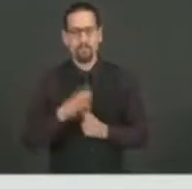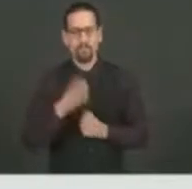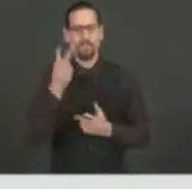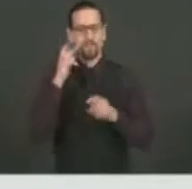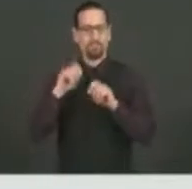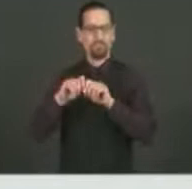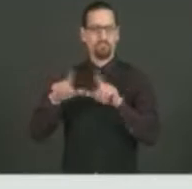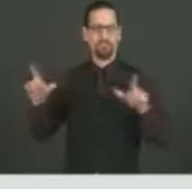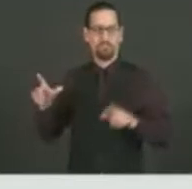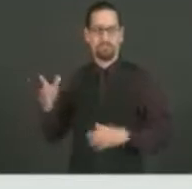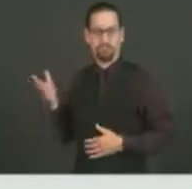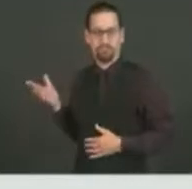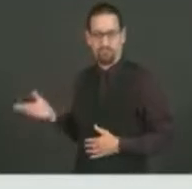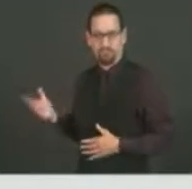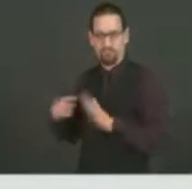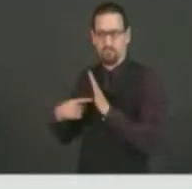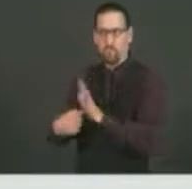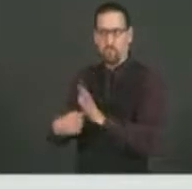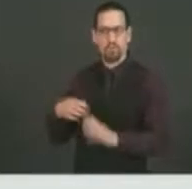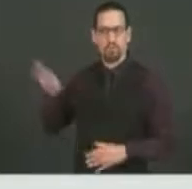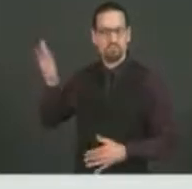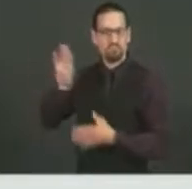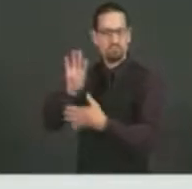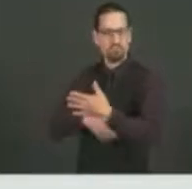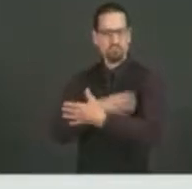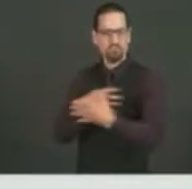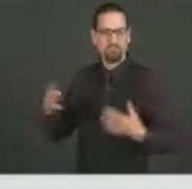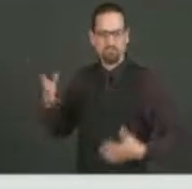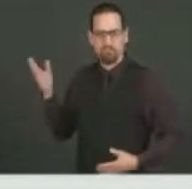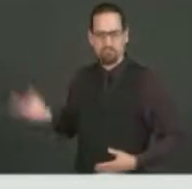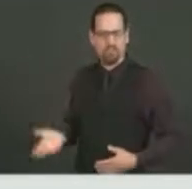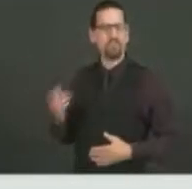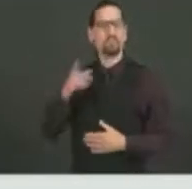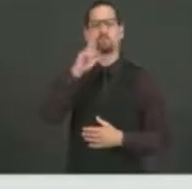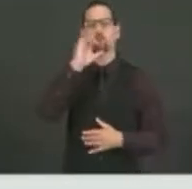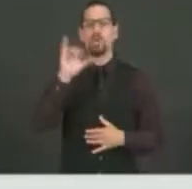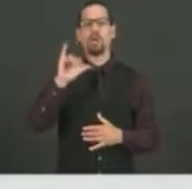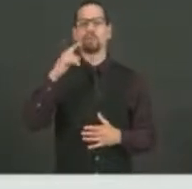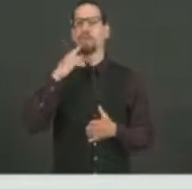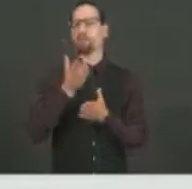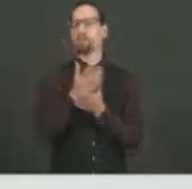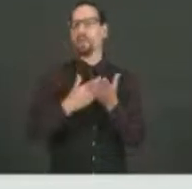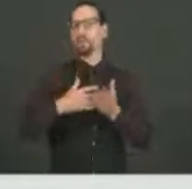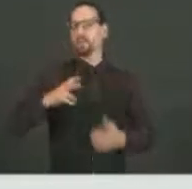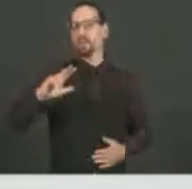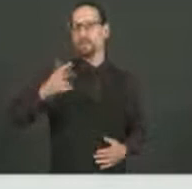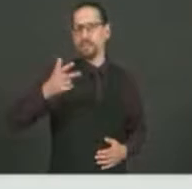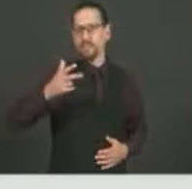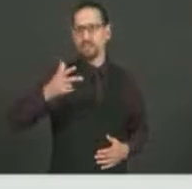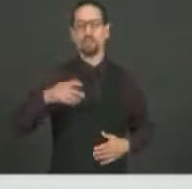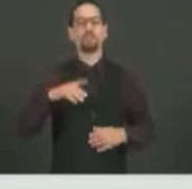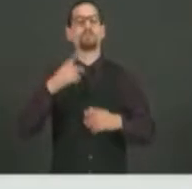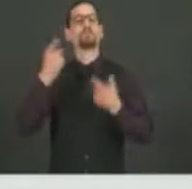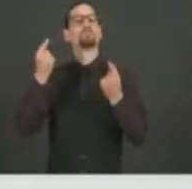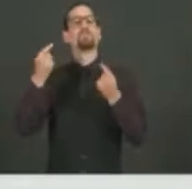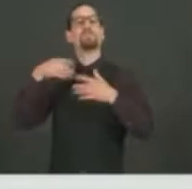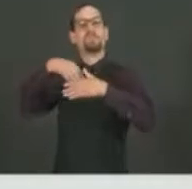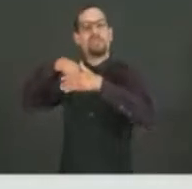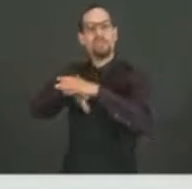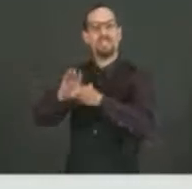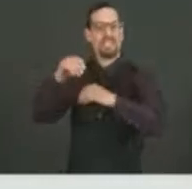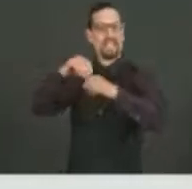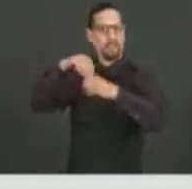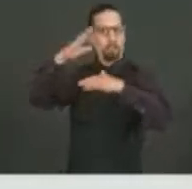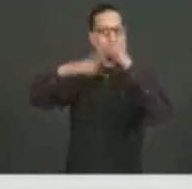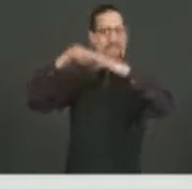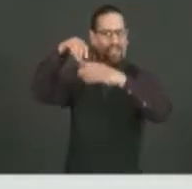So let's talk a minute about phase 3. In phase 3, indoor social gatherings should